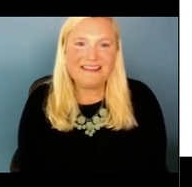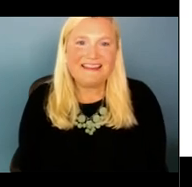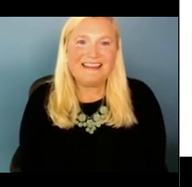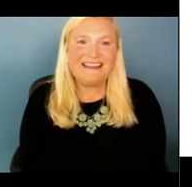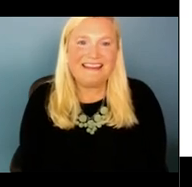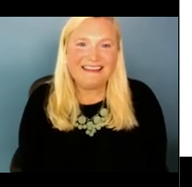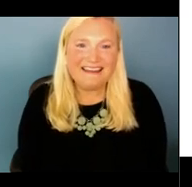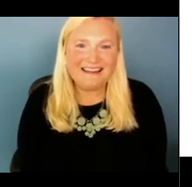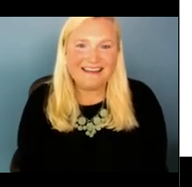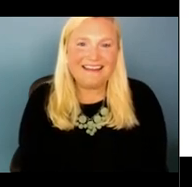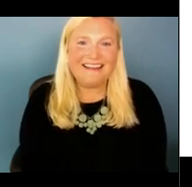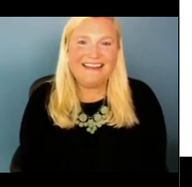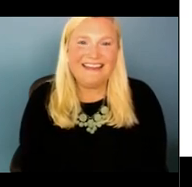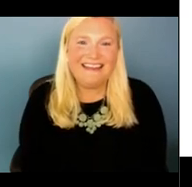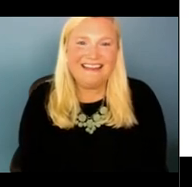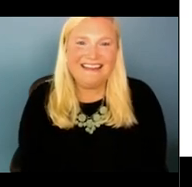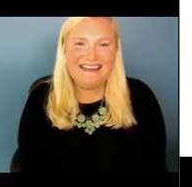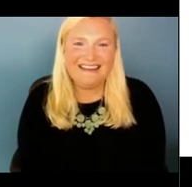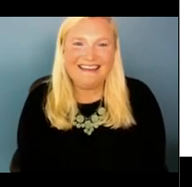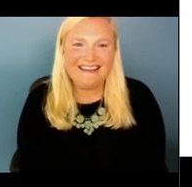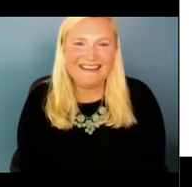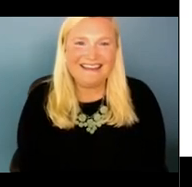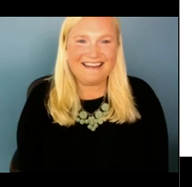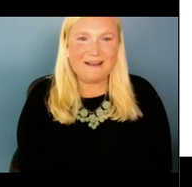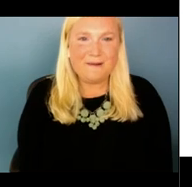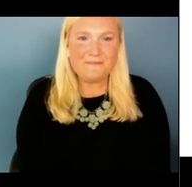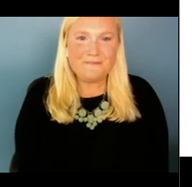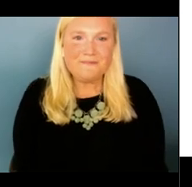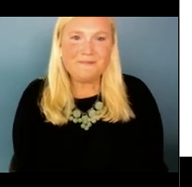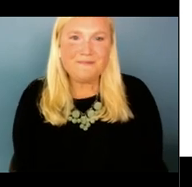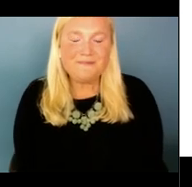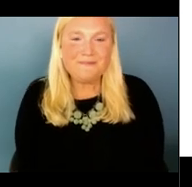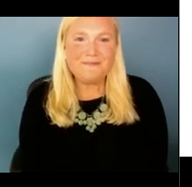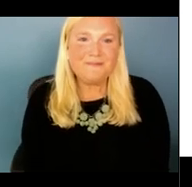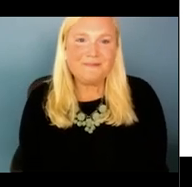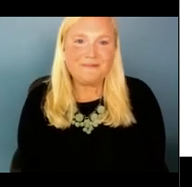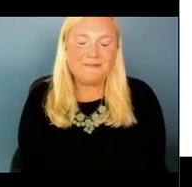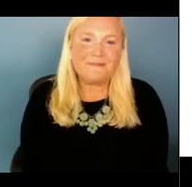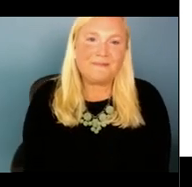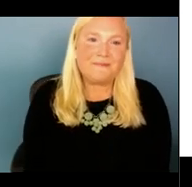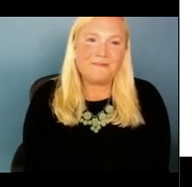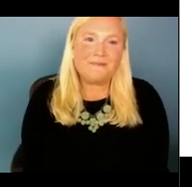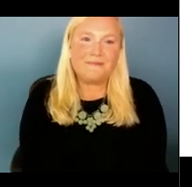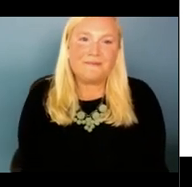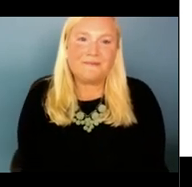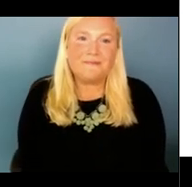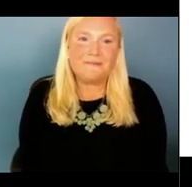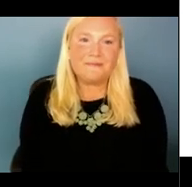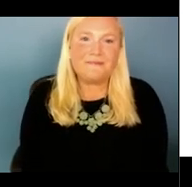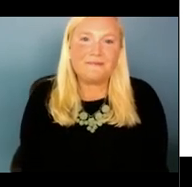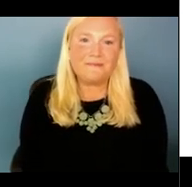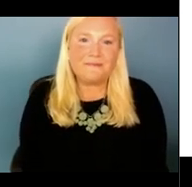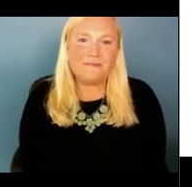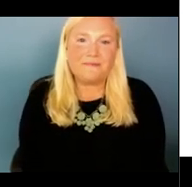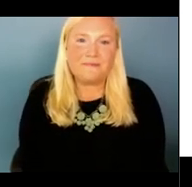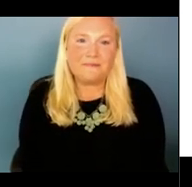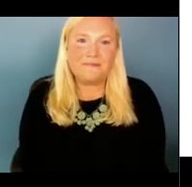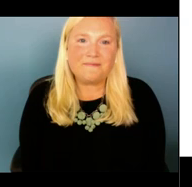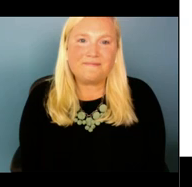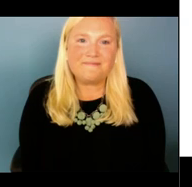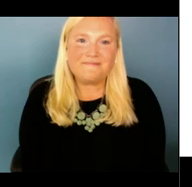has been about stuttering, so I'm delighted to have this chance to talk with you folks about stuttering. I've been a